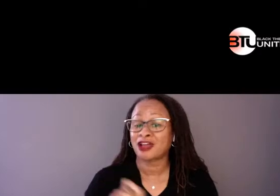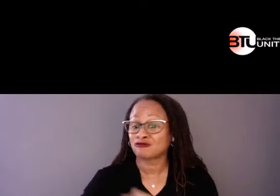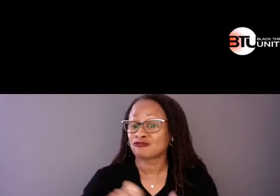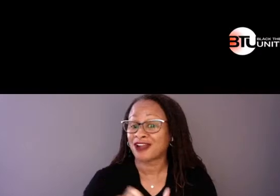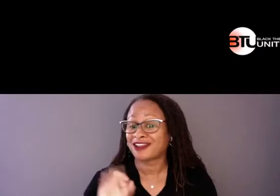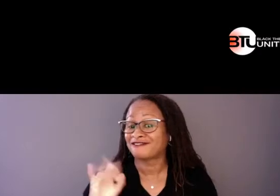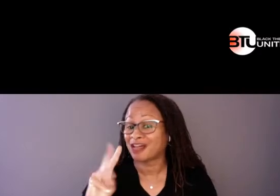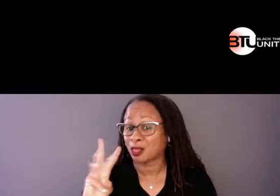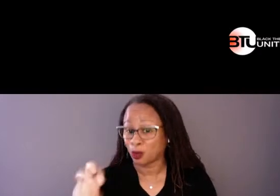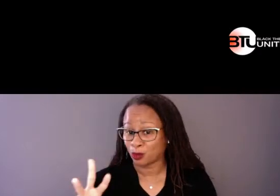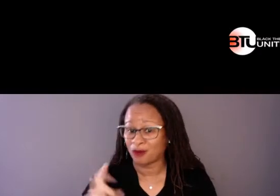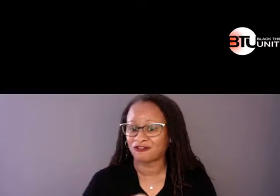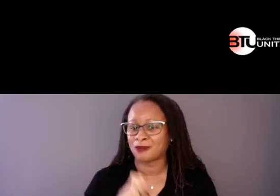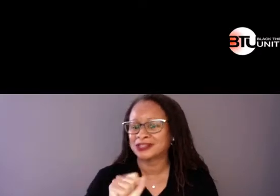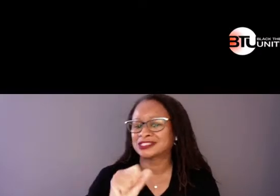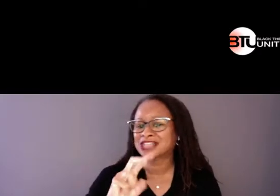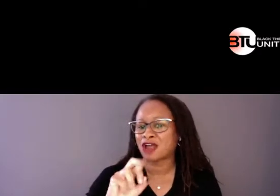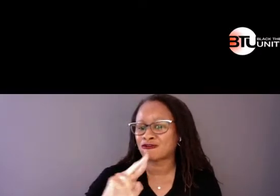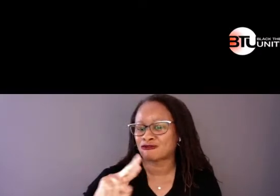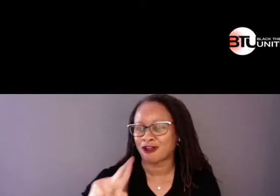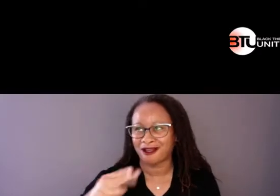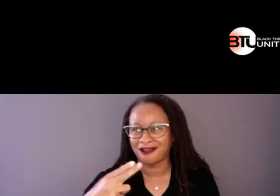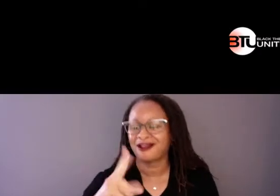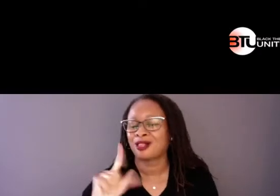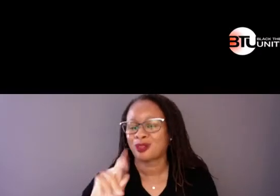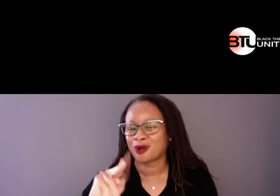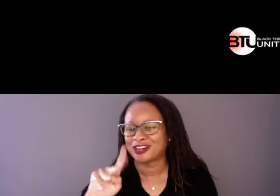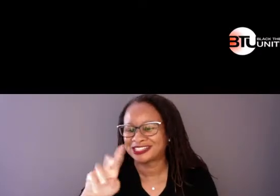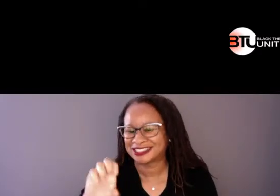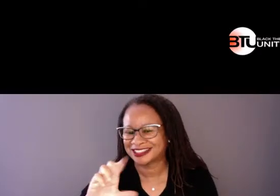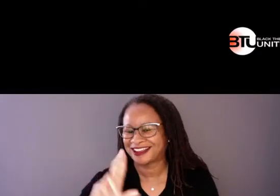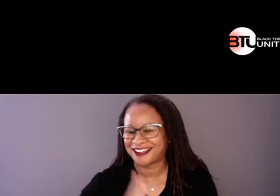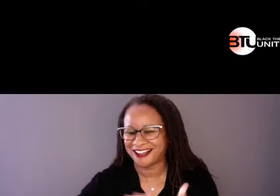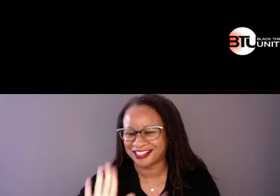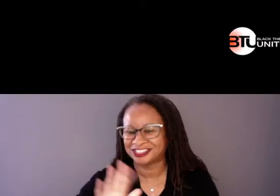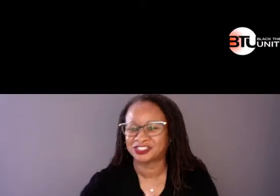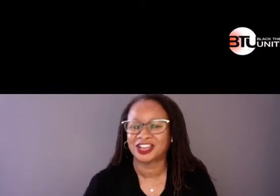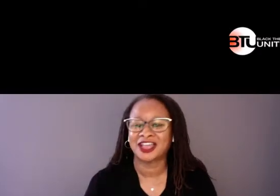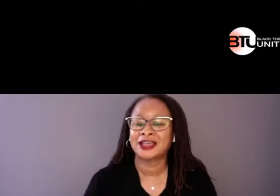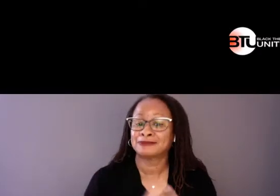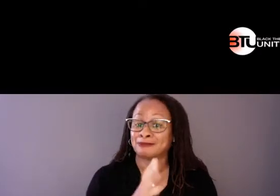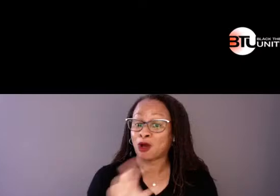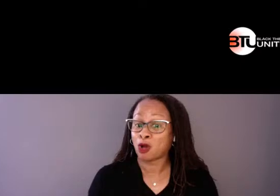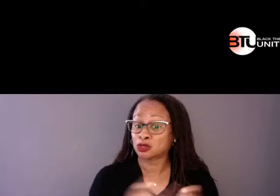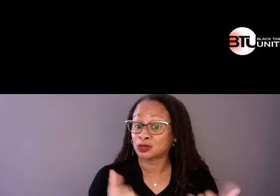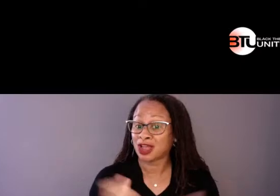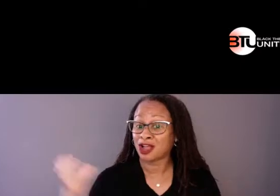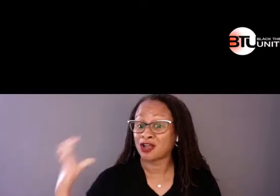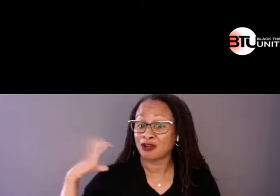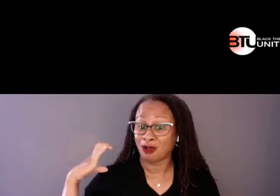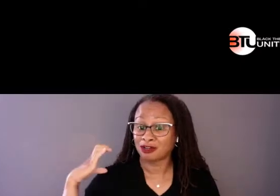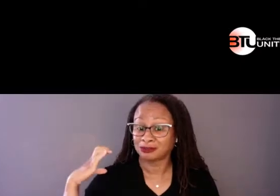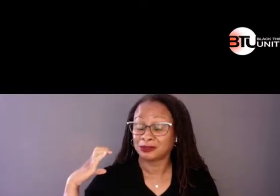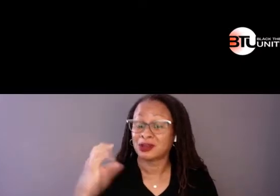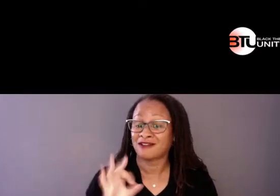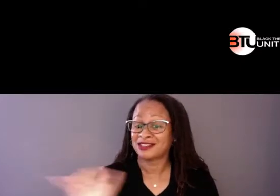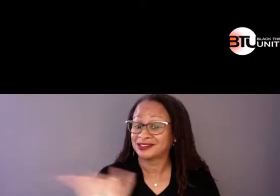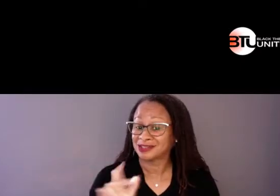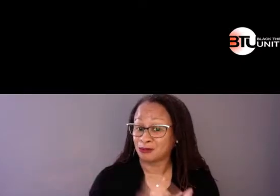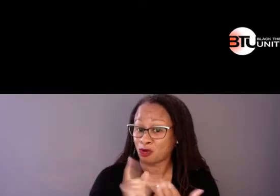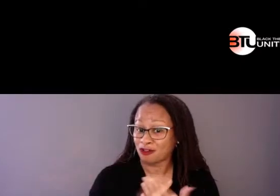College and is the chairman of the Sarah Lawrence College's writing program.